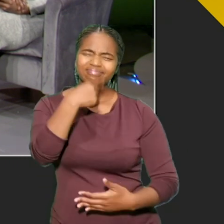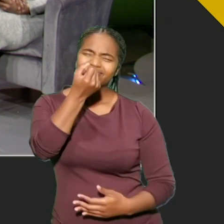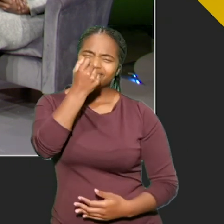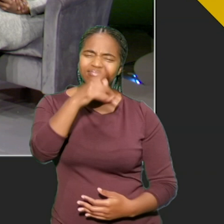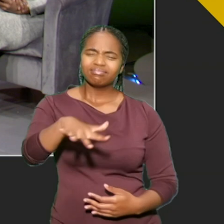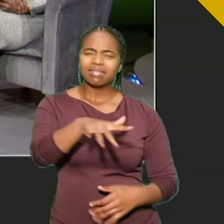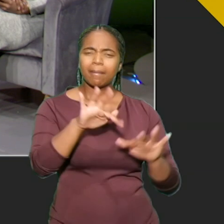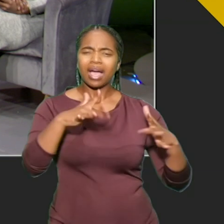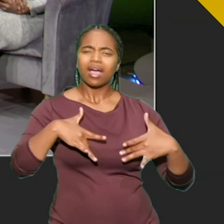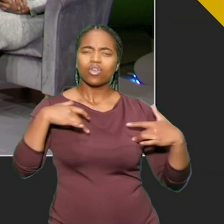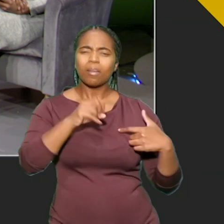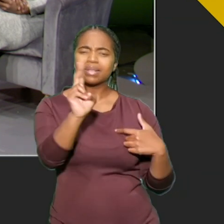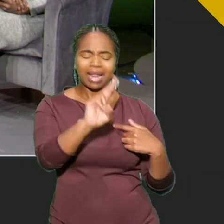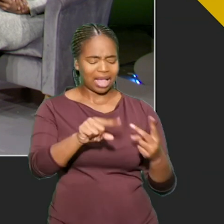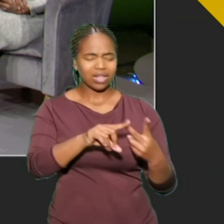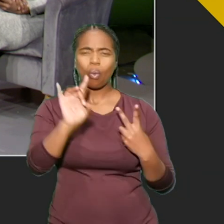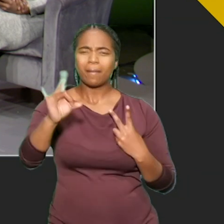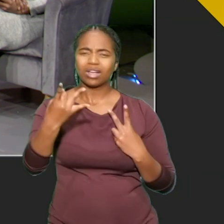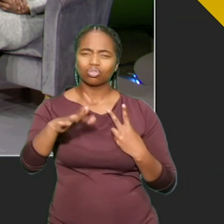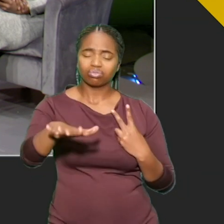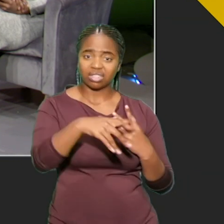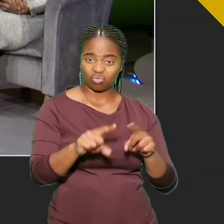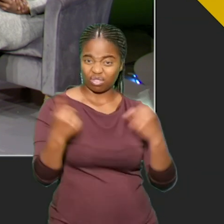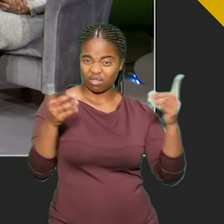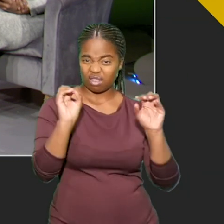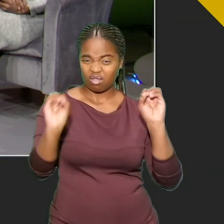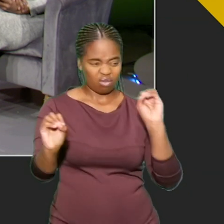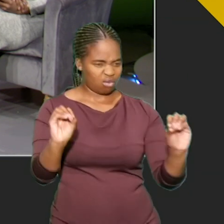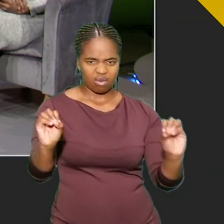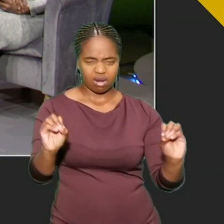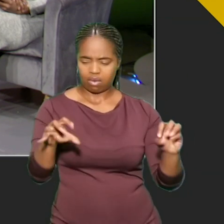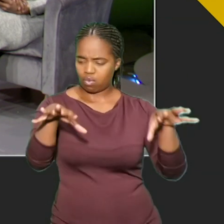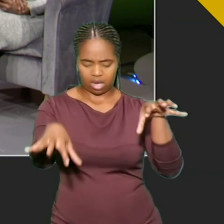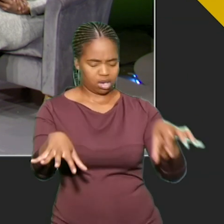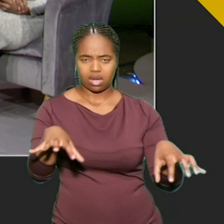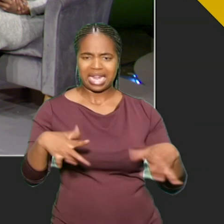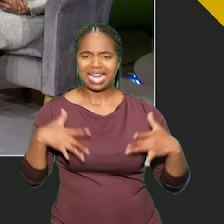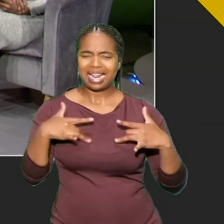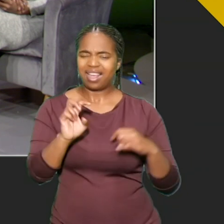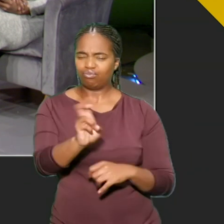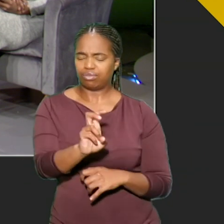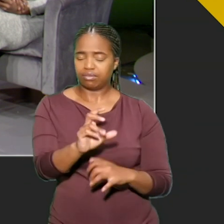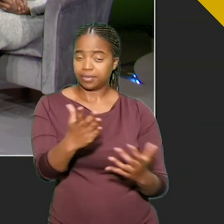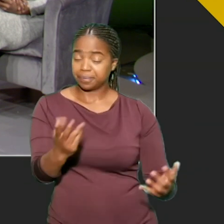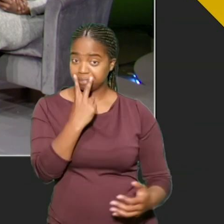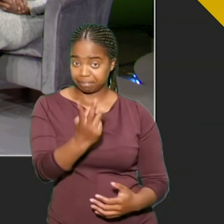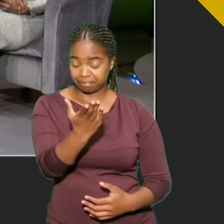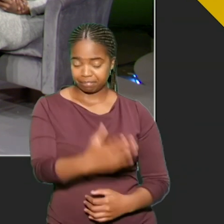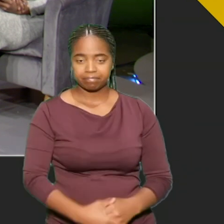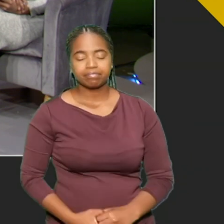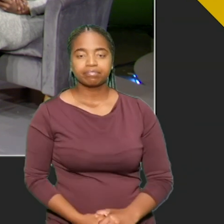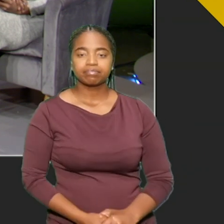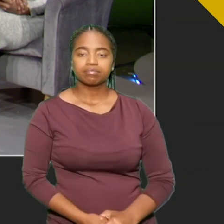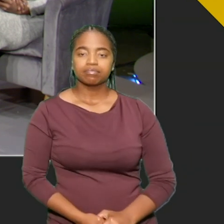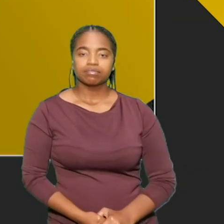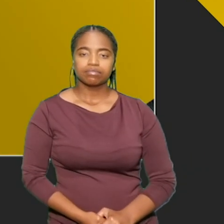kwabantu basemlazi nabantu bakwaMashu ukuthi do they see the difference when it comes to how we are situated in indaba zokuhlala. Let's have a look at how they